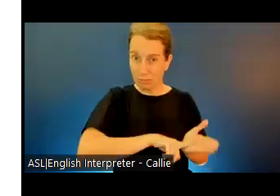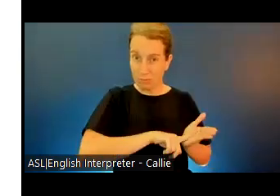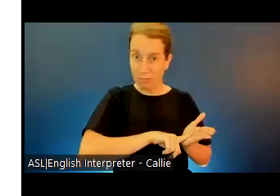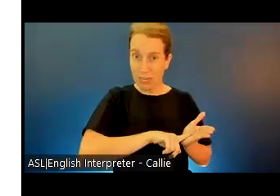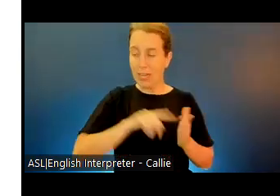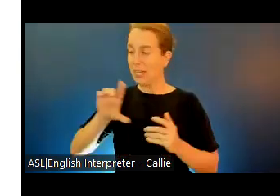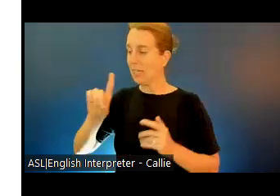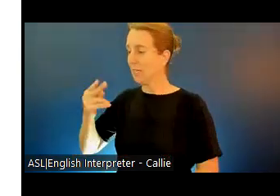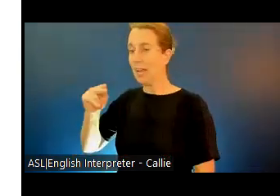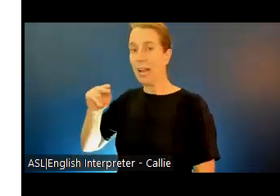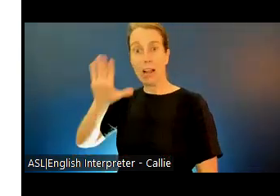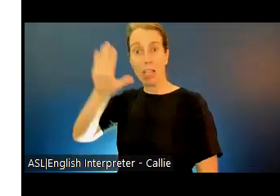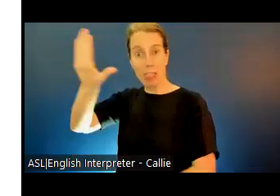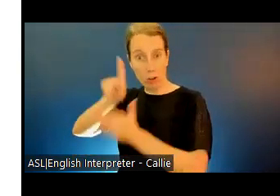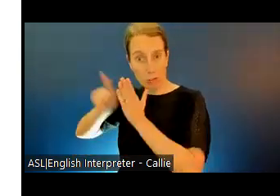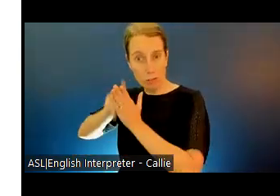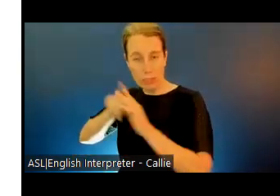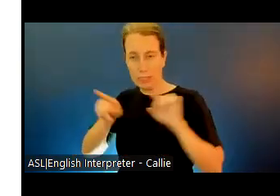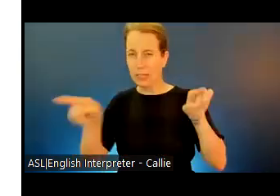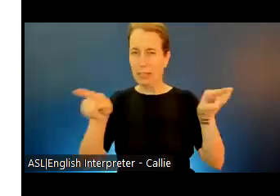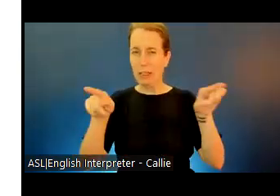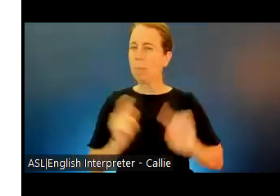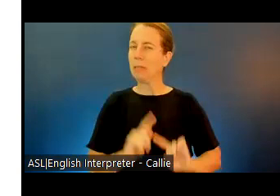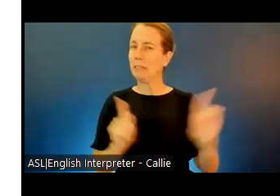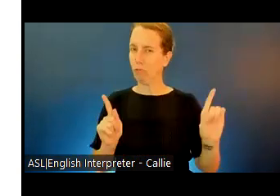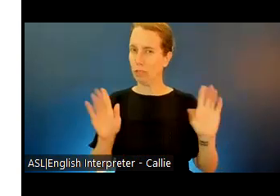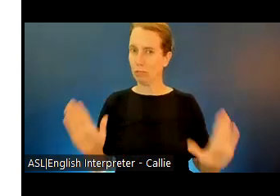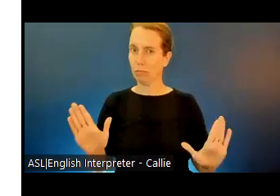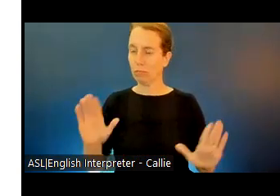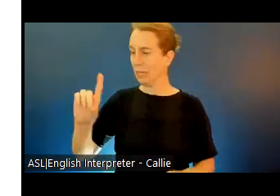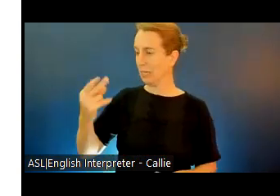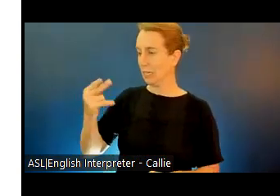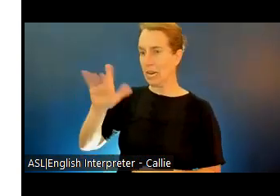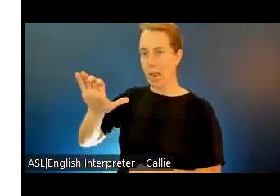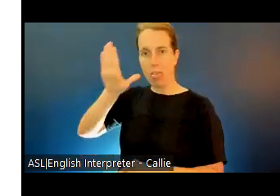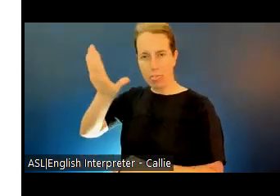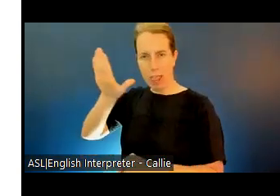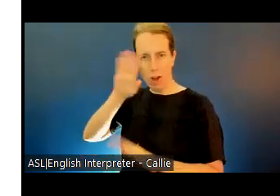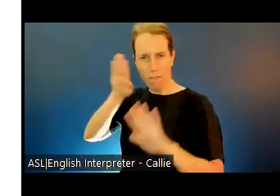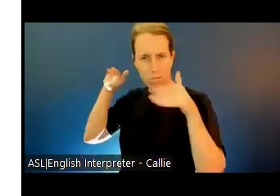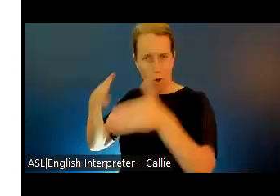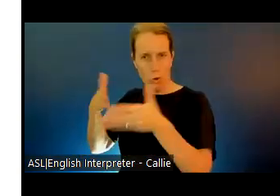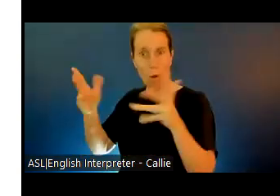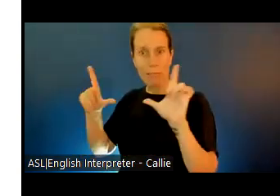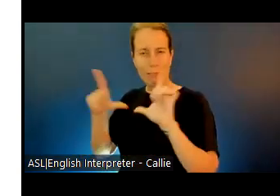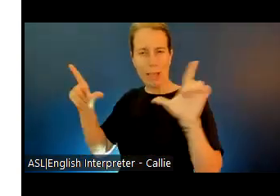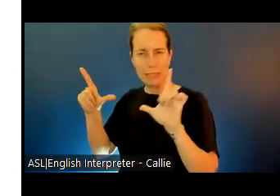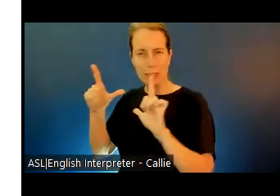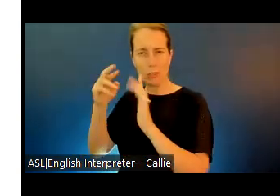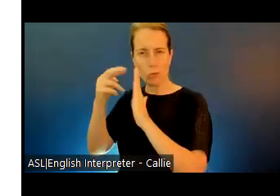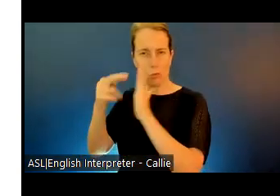looking at compliance with licensing regulations. I think OHAN would be looking more